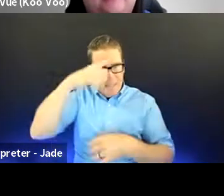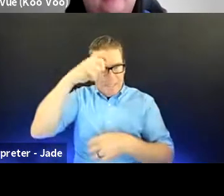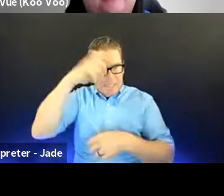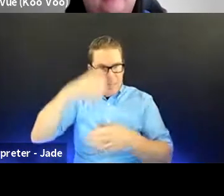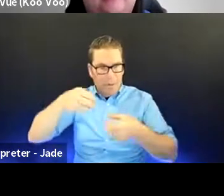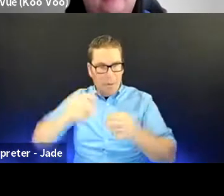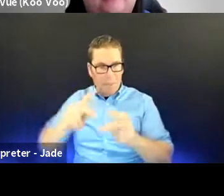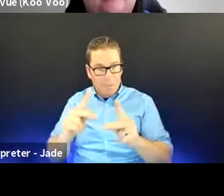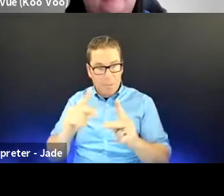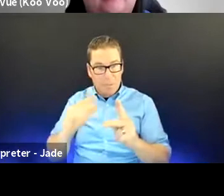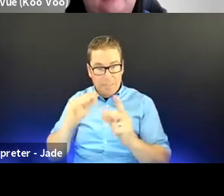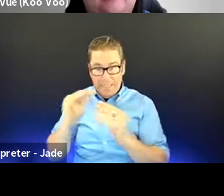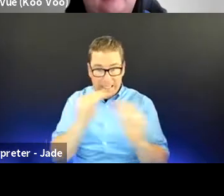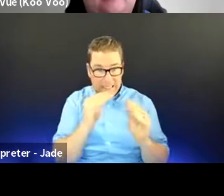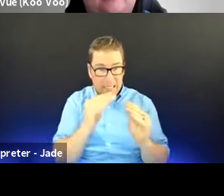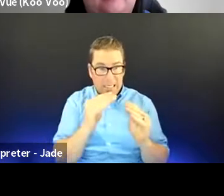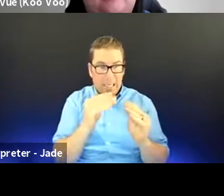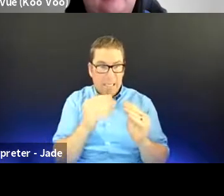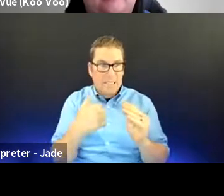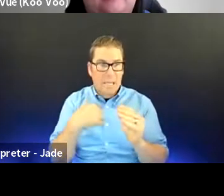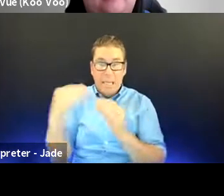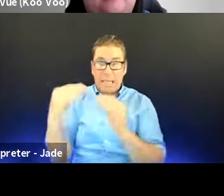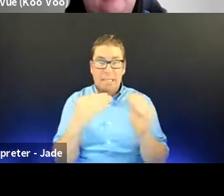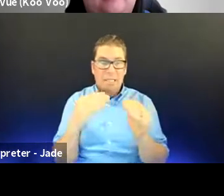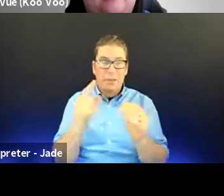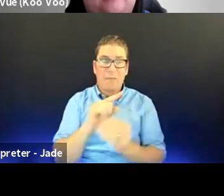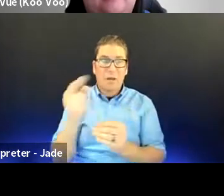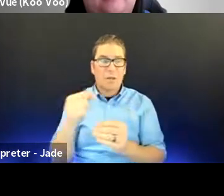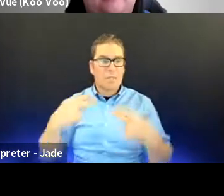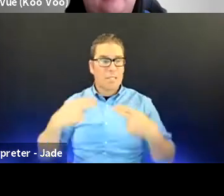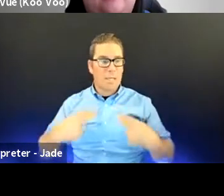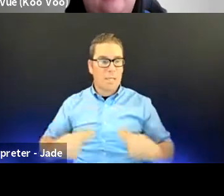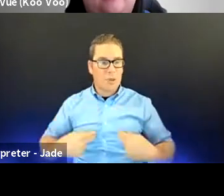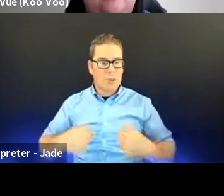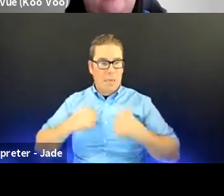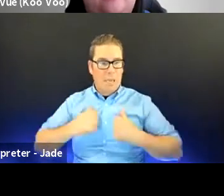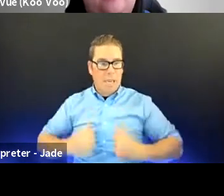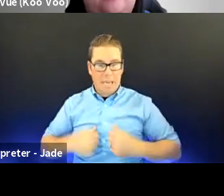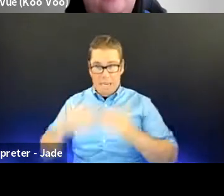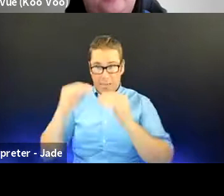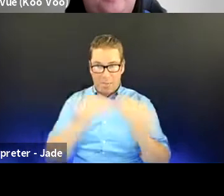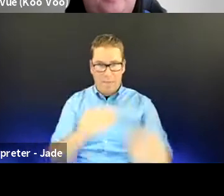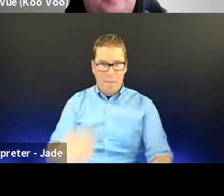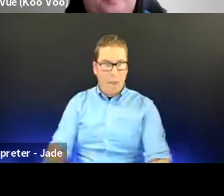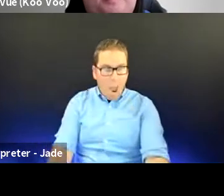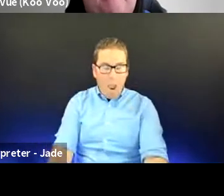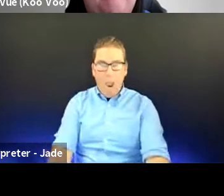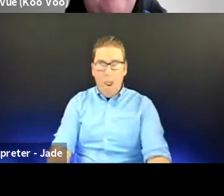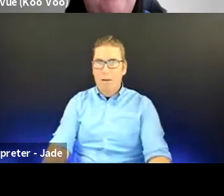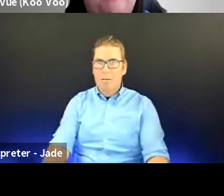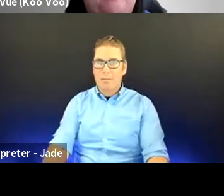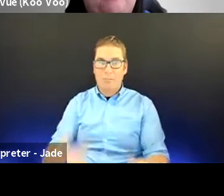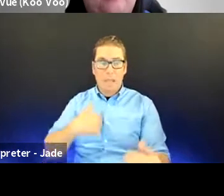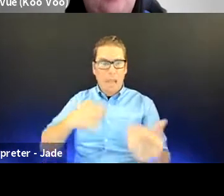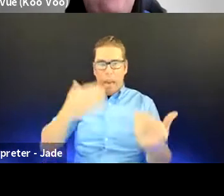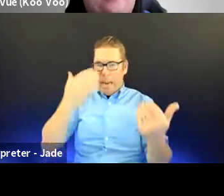and I taught my first ever human anatomy course at Fresno State. And Little did I know they scheduled me for a three-week class.